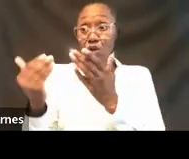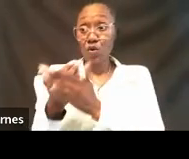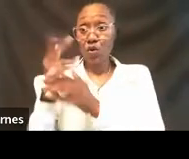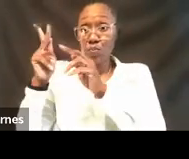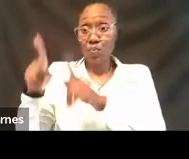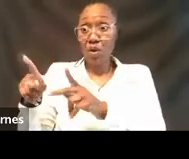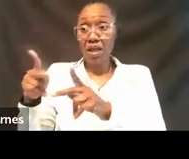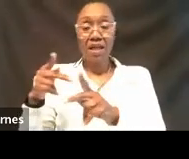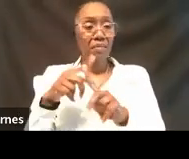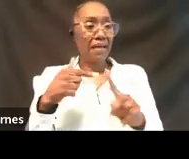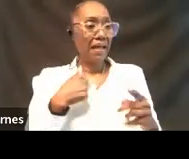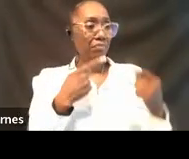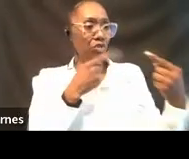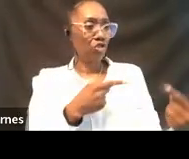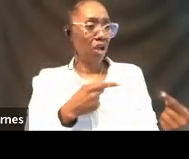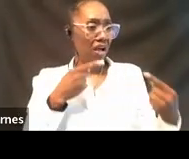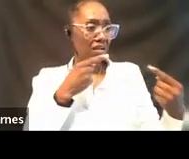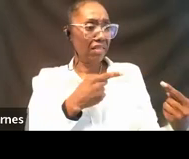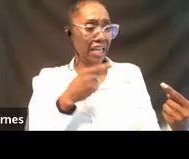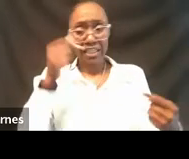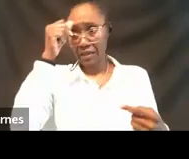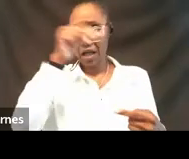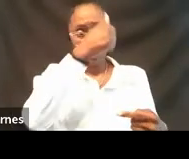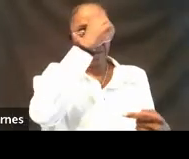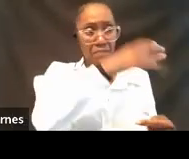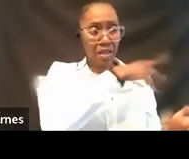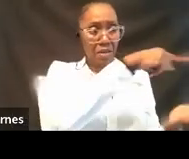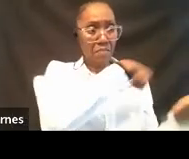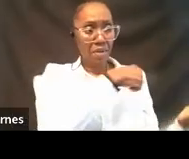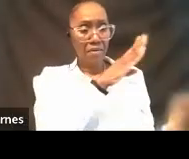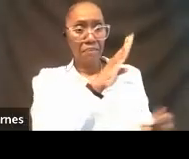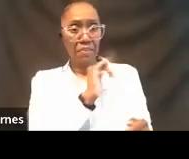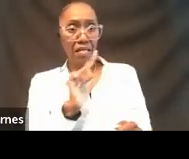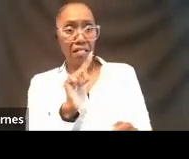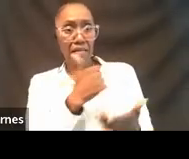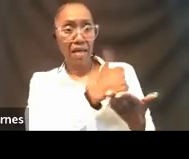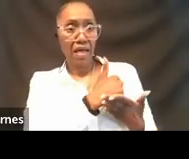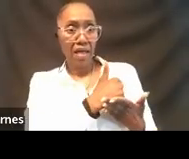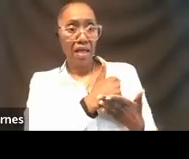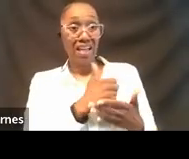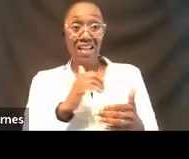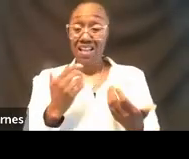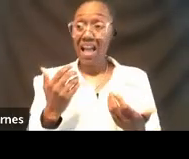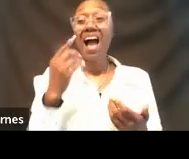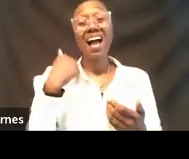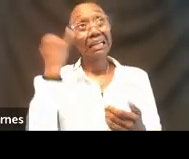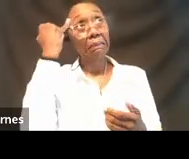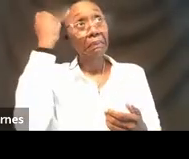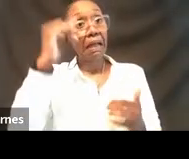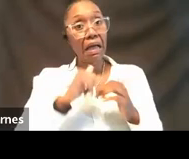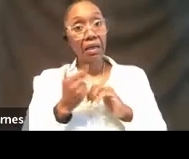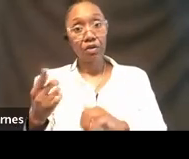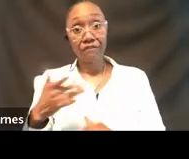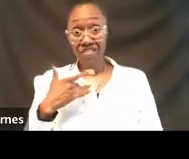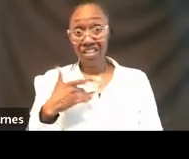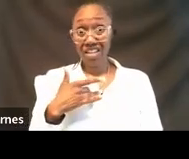my only response to her was, I can only imagine how that must feel. How are you doing? And